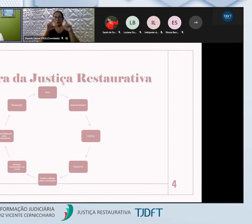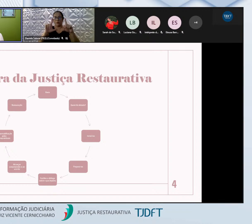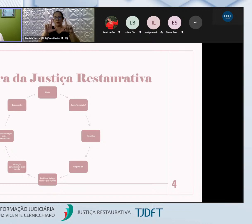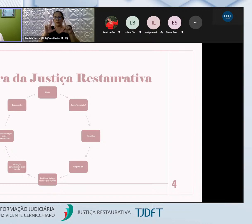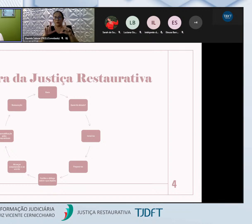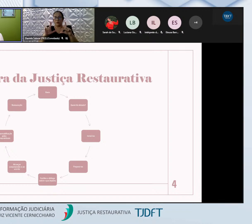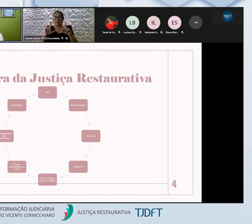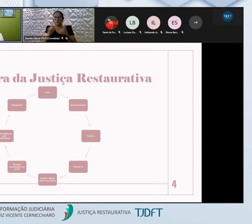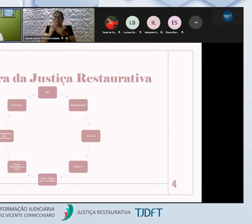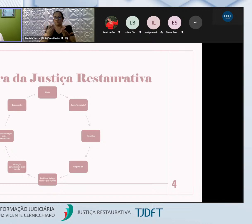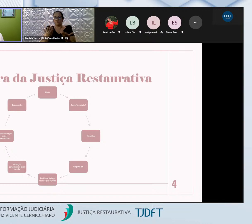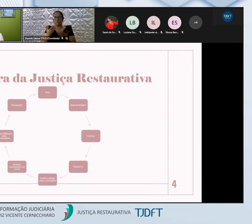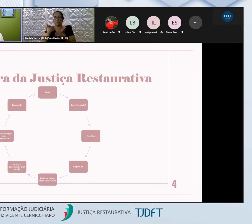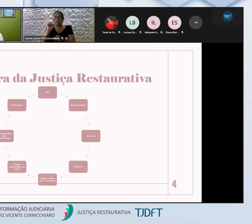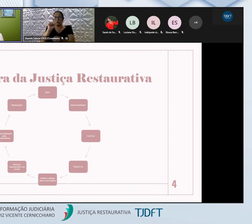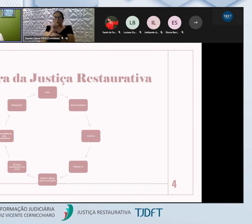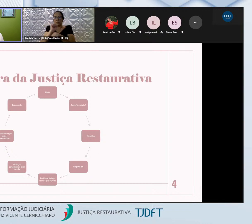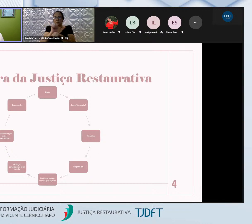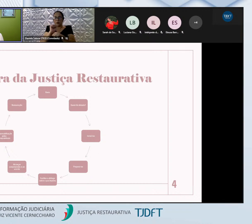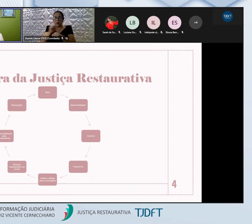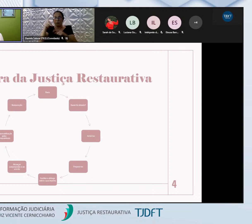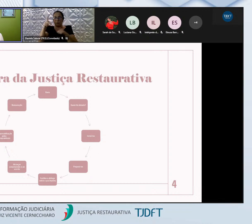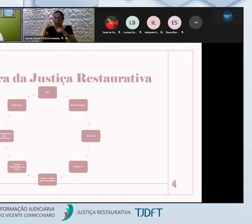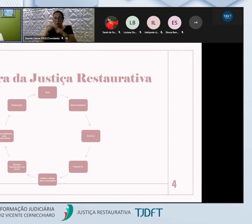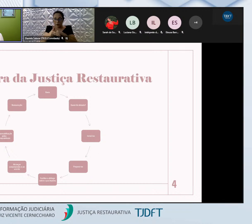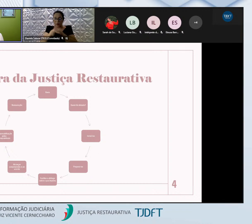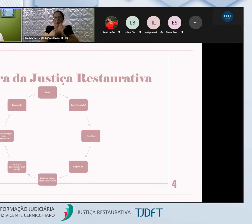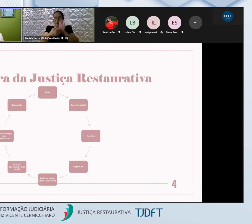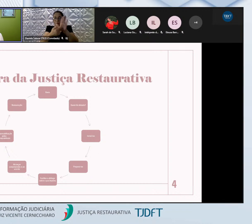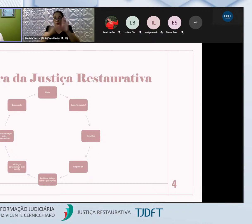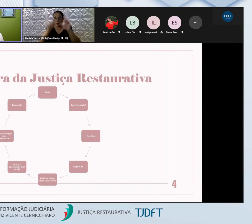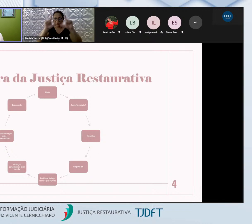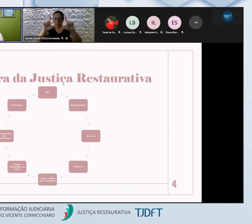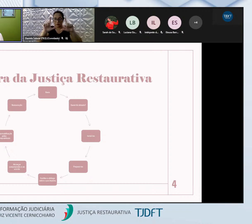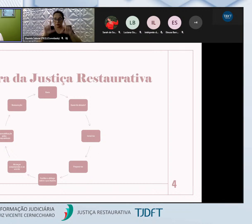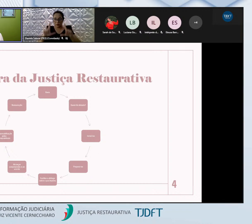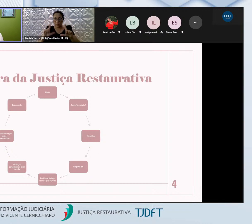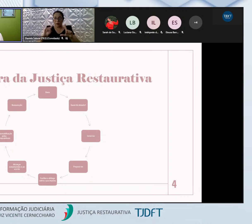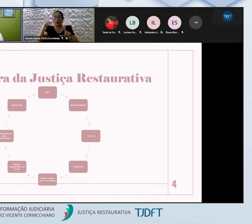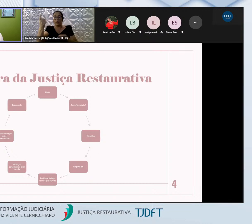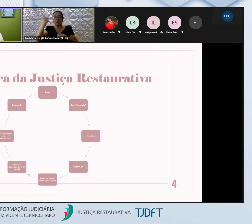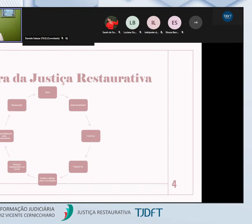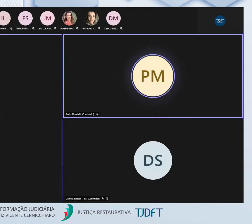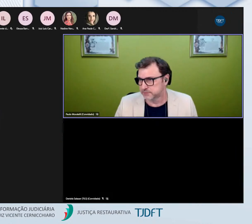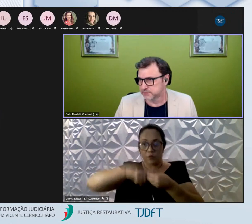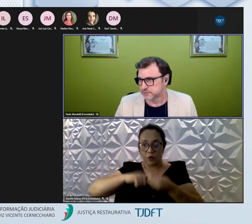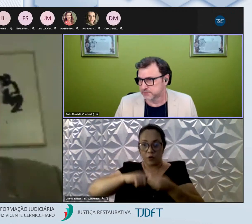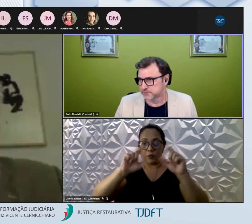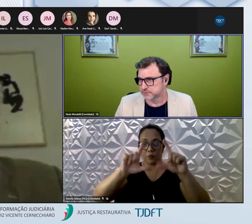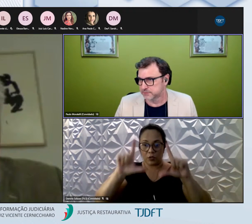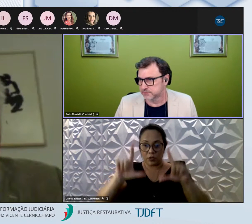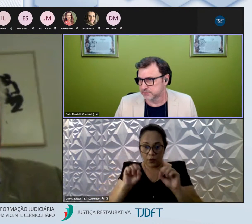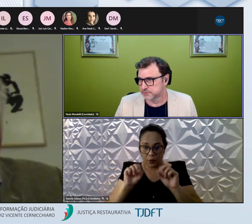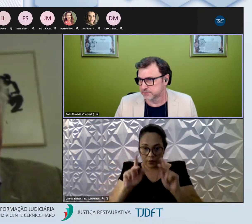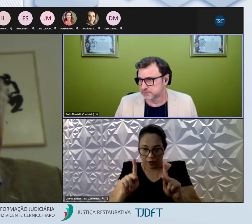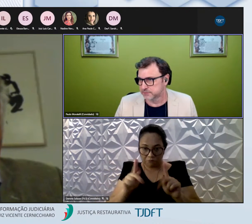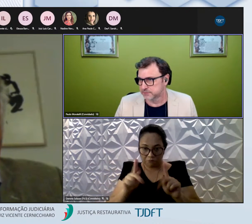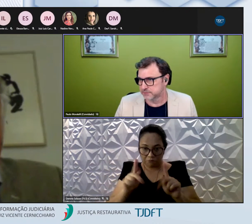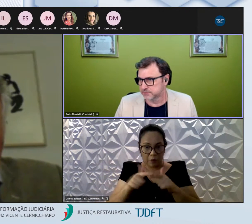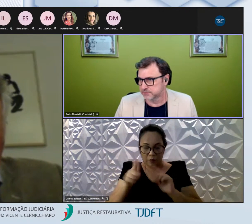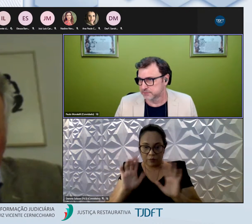stop sharing and start sharing again to see if I can solve this problem. Just a second. Sorry about this. No, don't